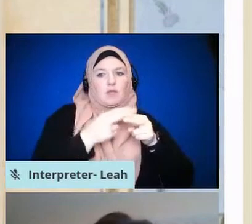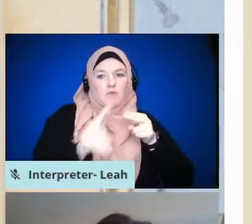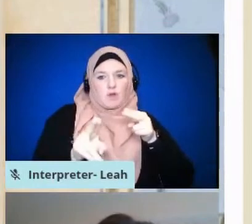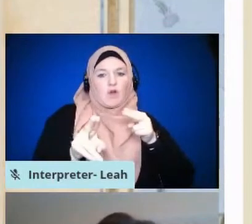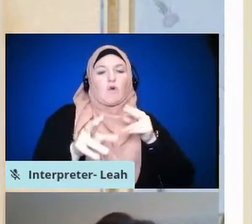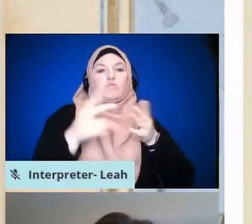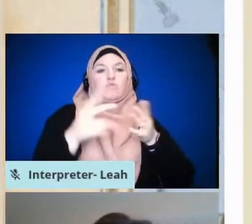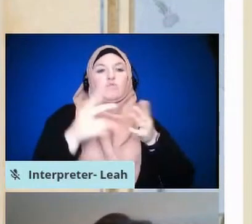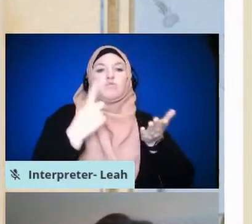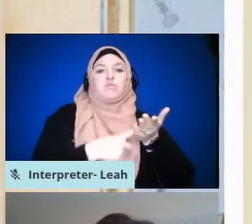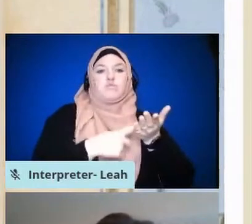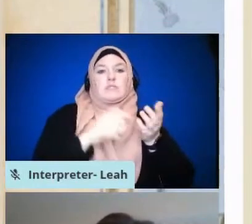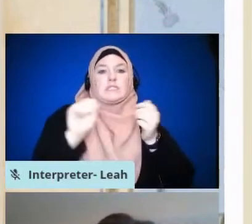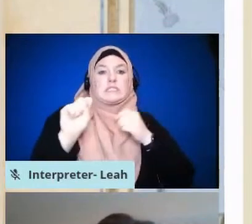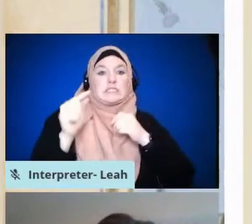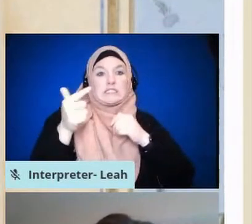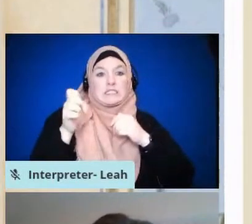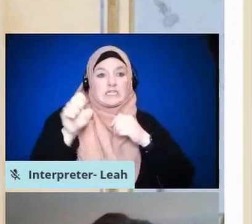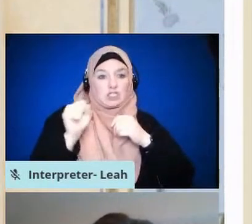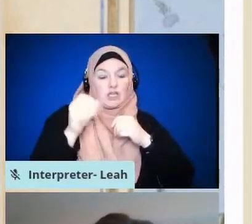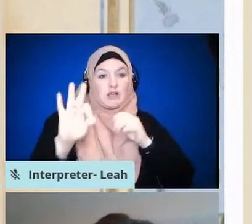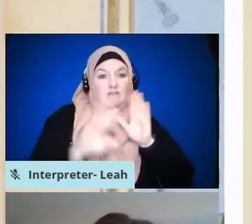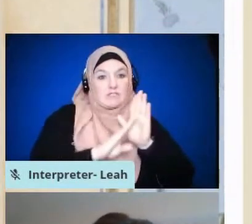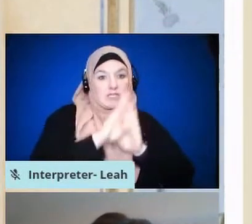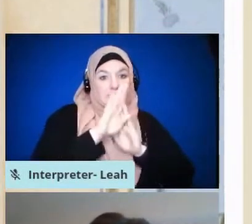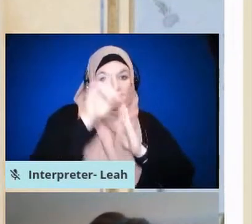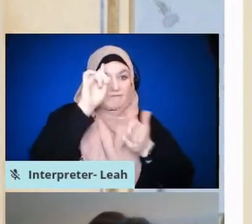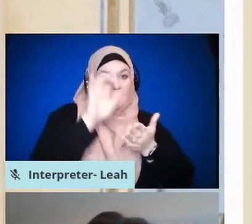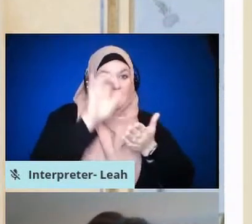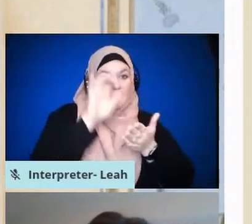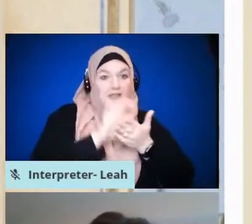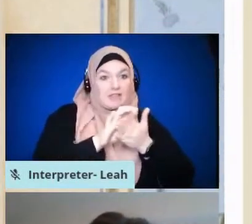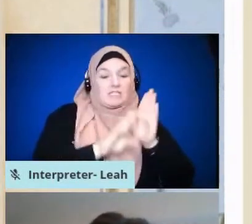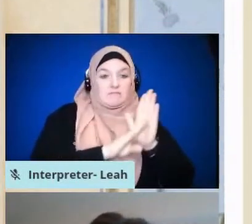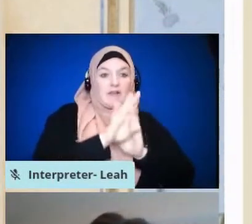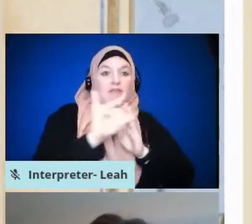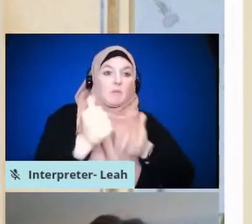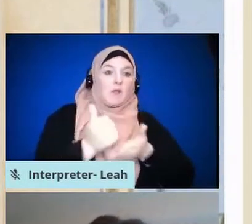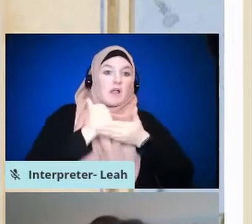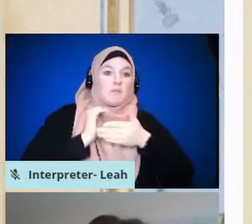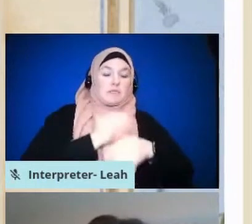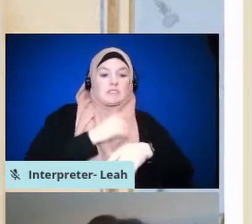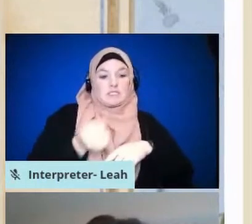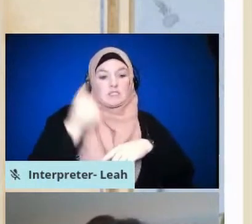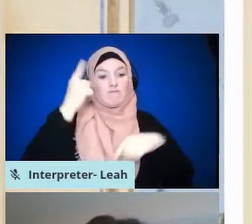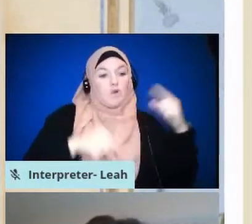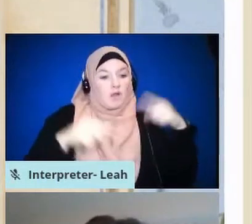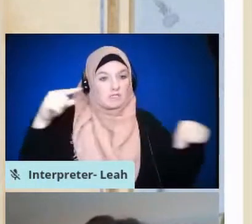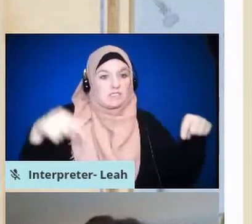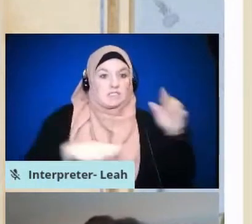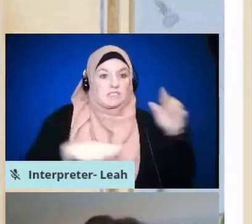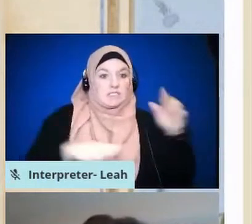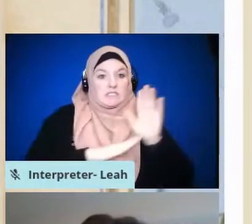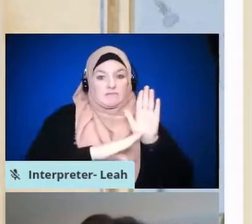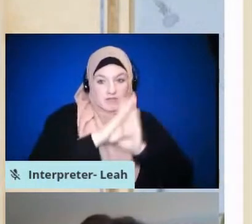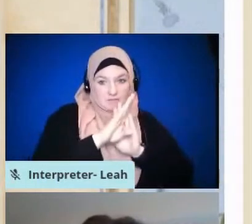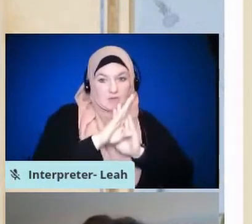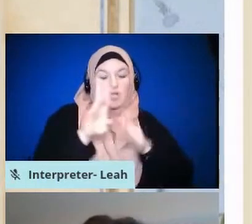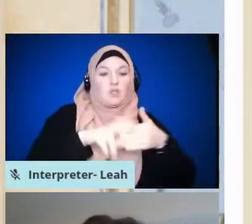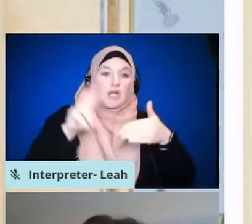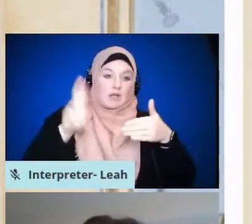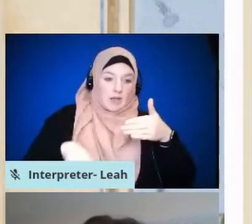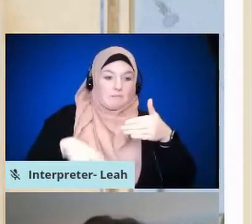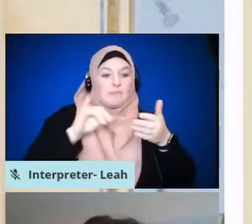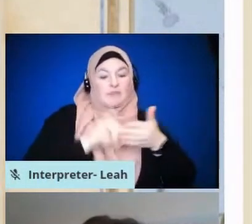overview on the stages of development of faith development. This will help us understand a variety of developmental outcomes